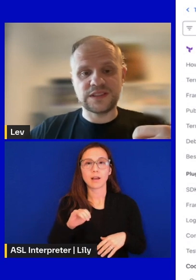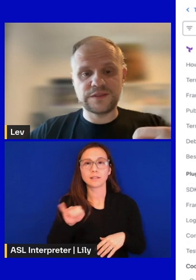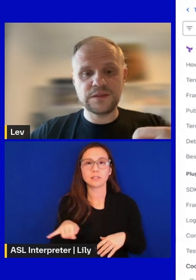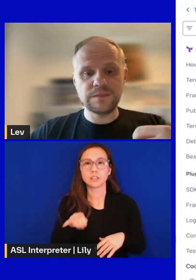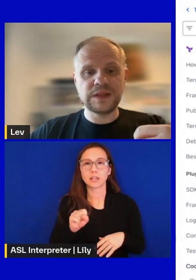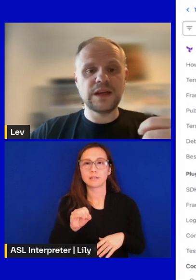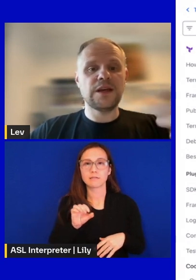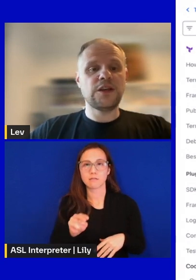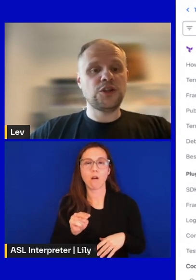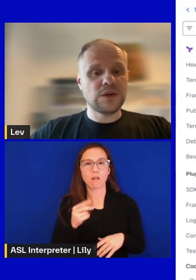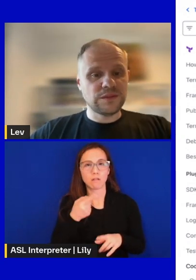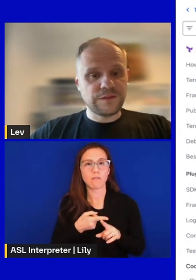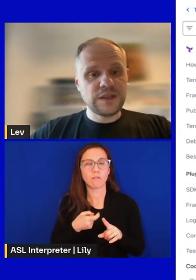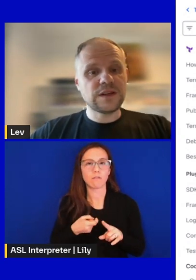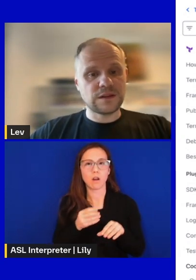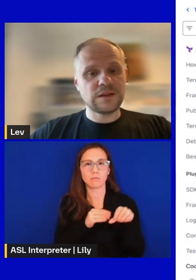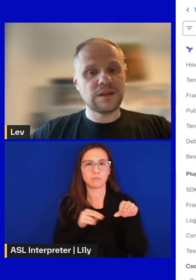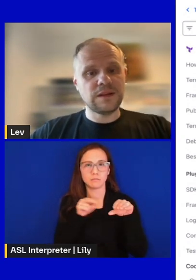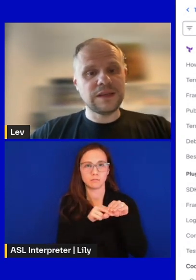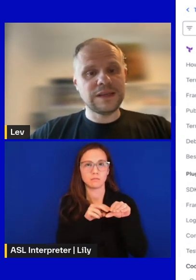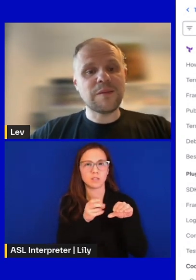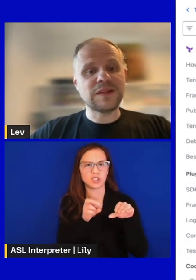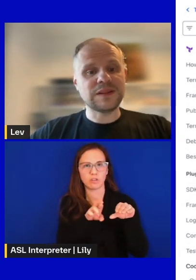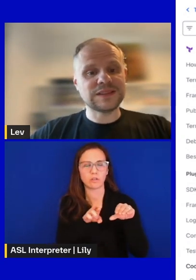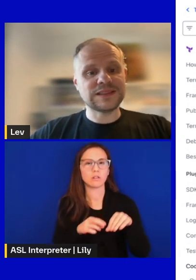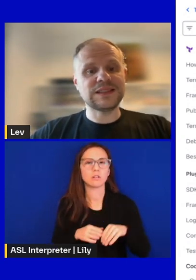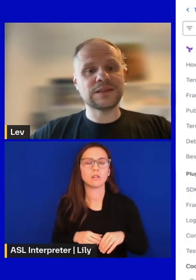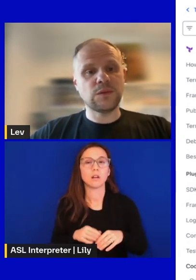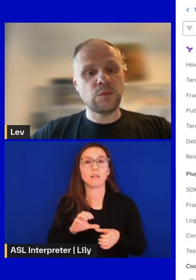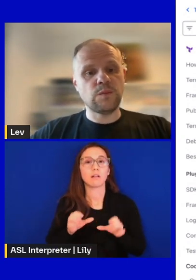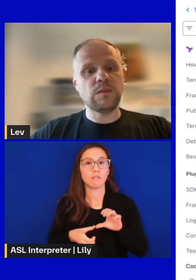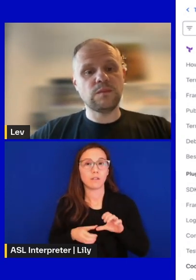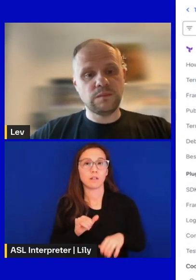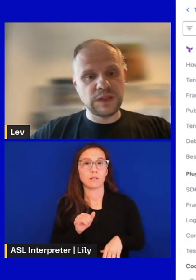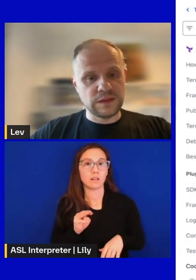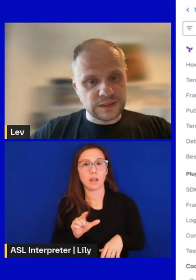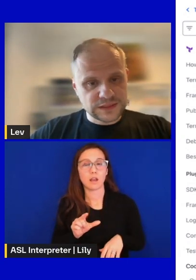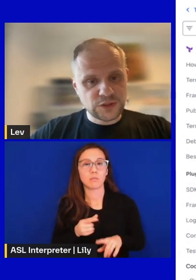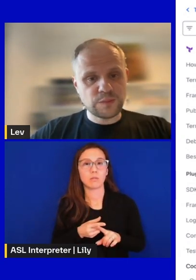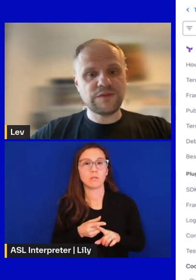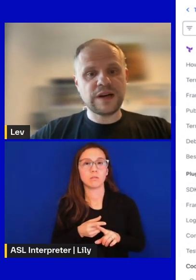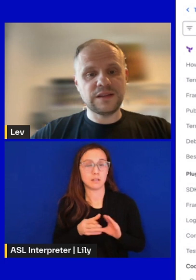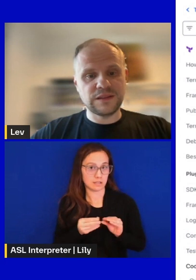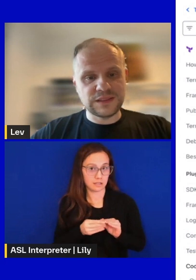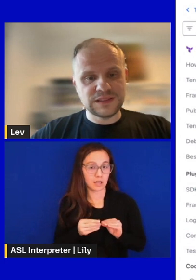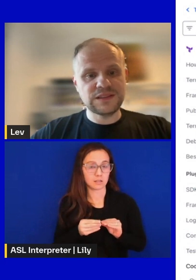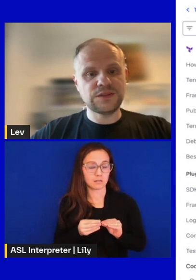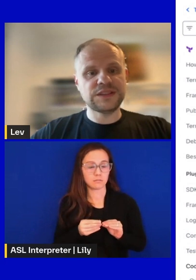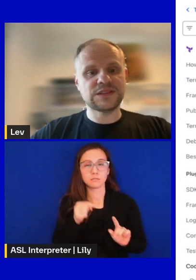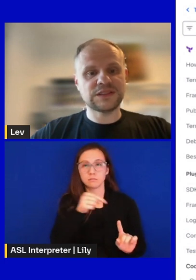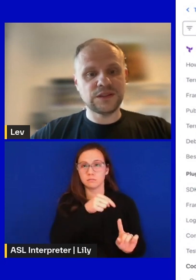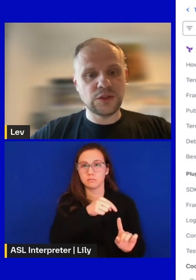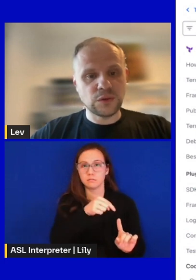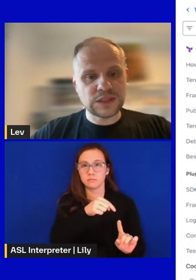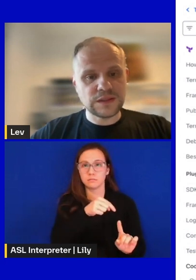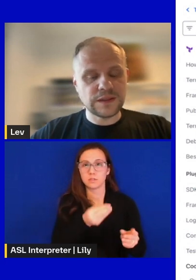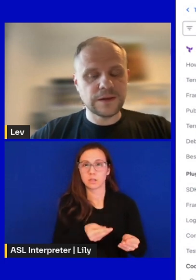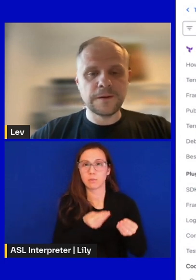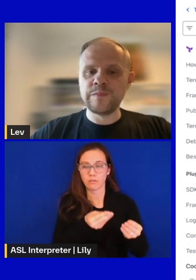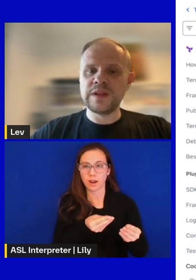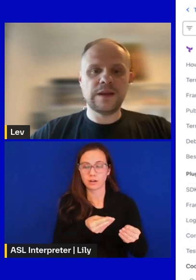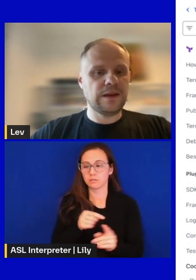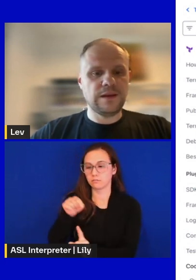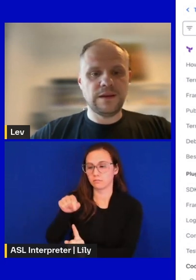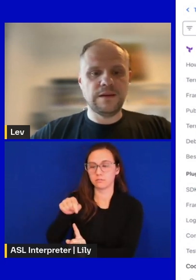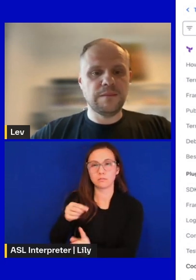your server. You configure the YAML that says that this is your provider and this is the resource, and those are